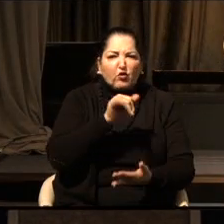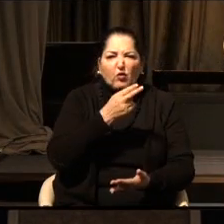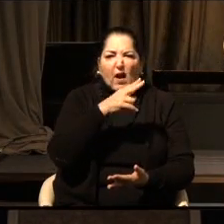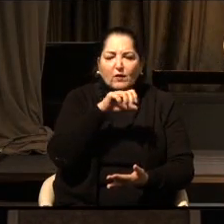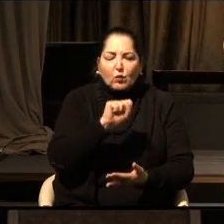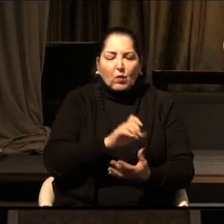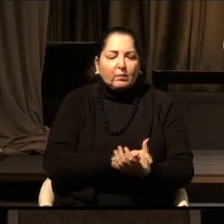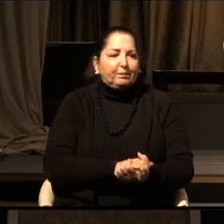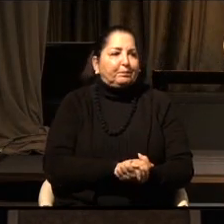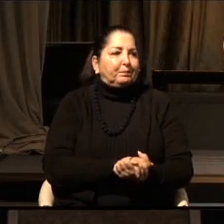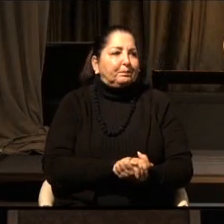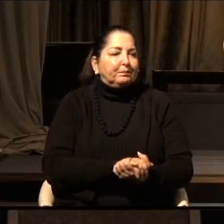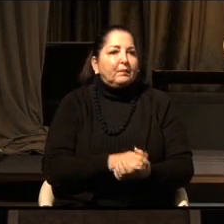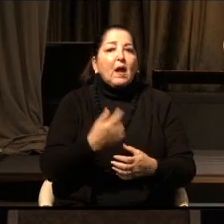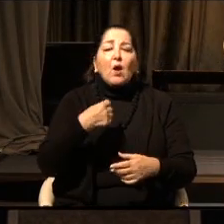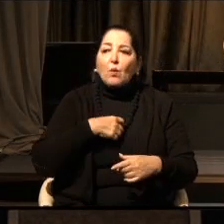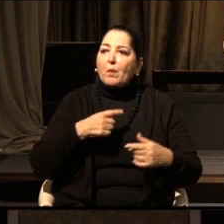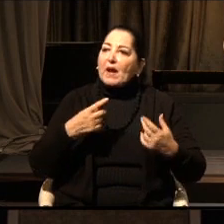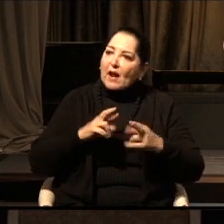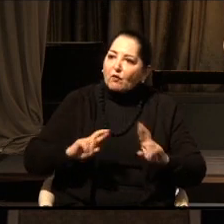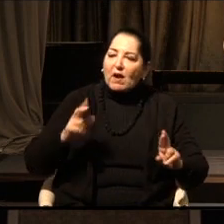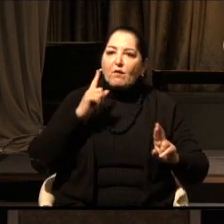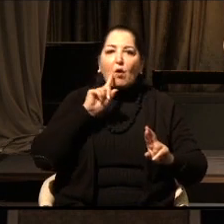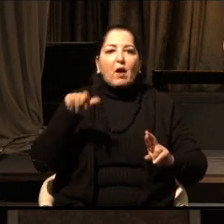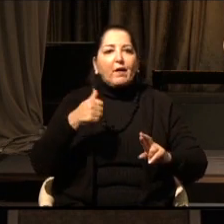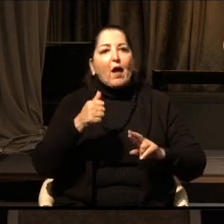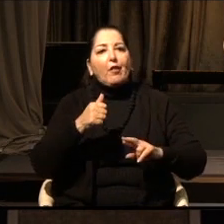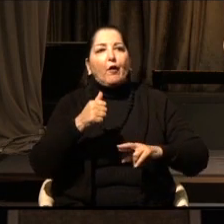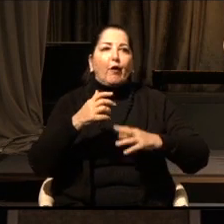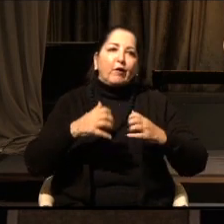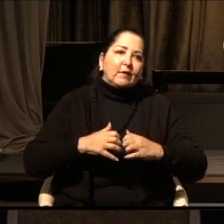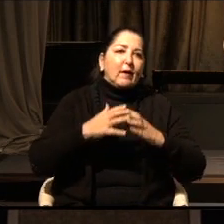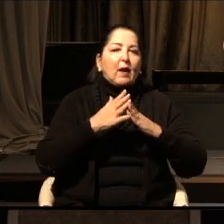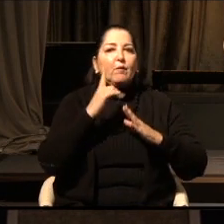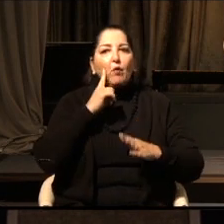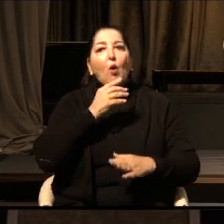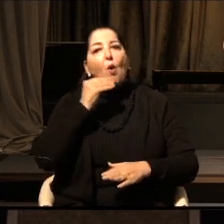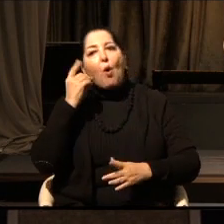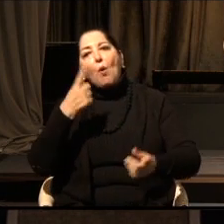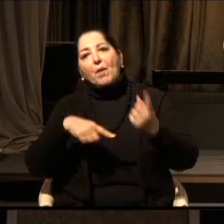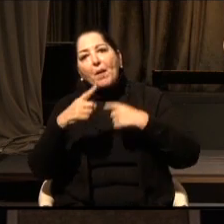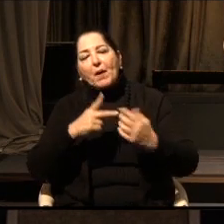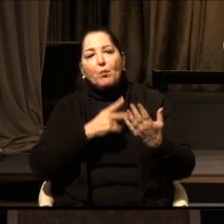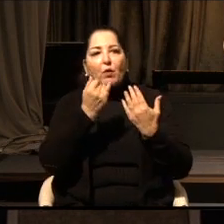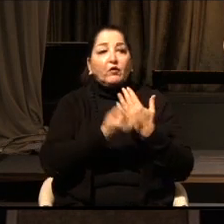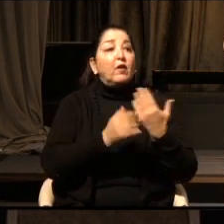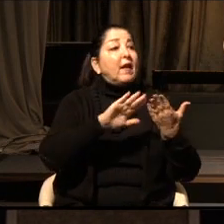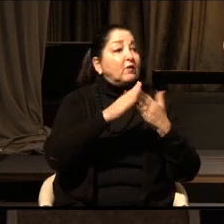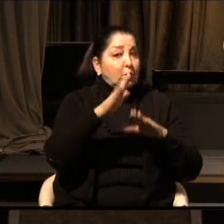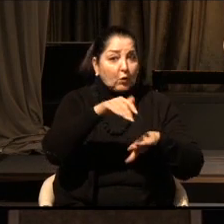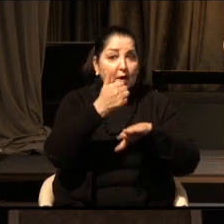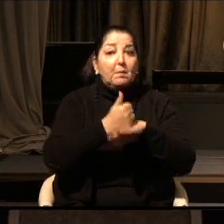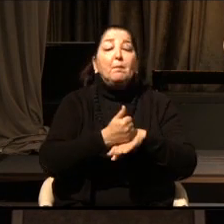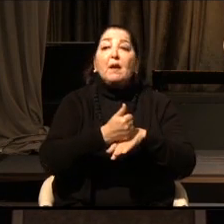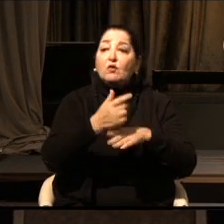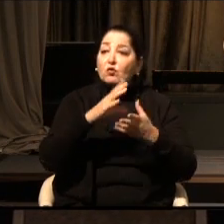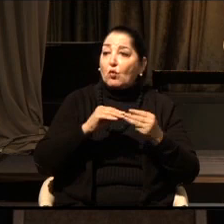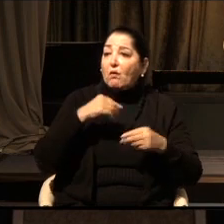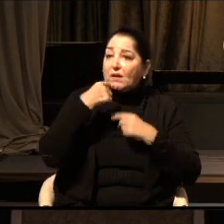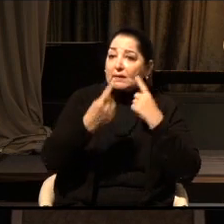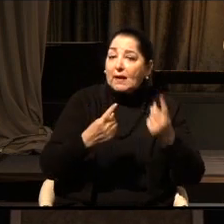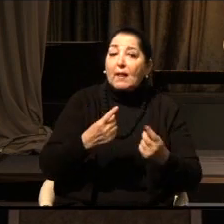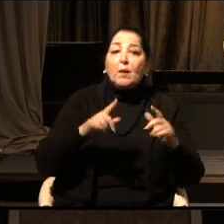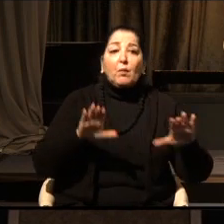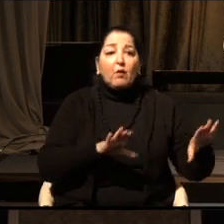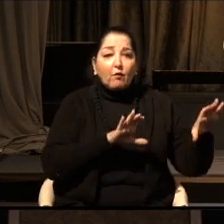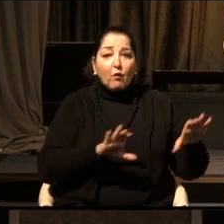another installment of the Homecoming Project, a community-based storytelling performance series informed by issues brought